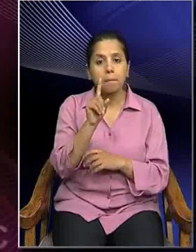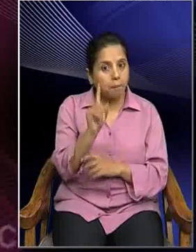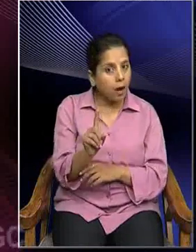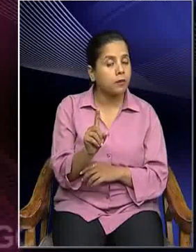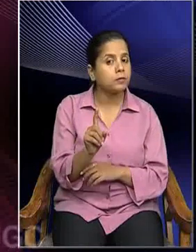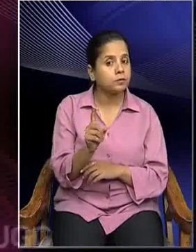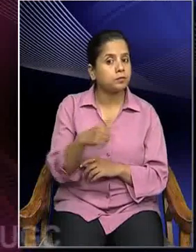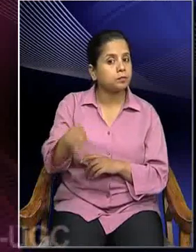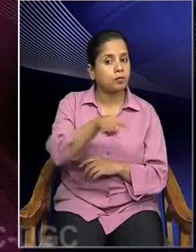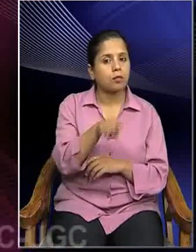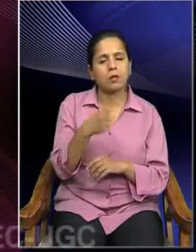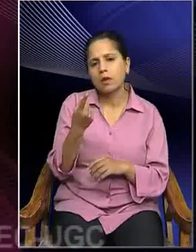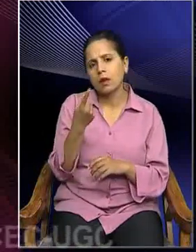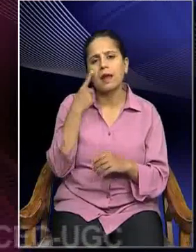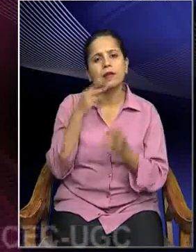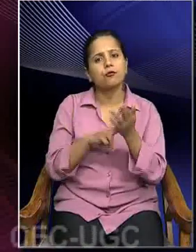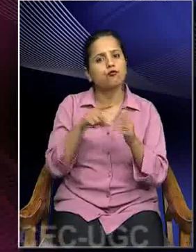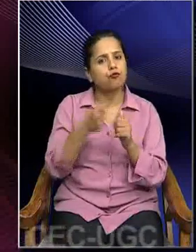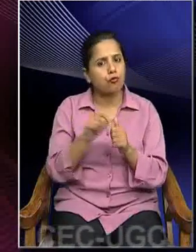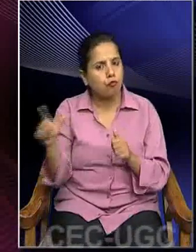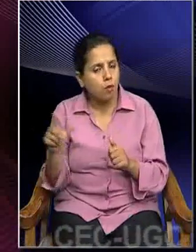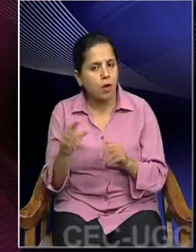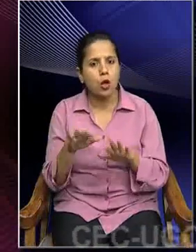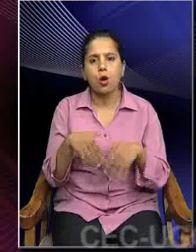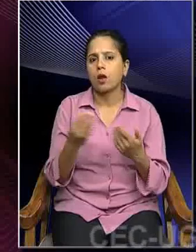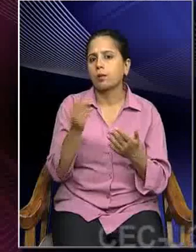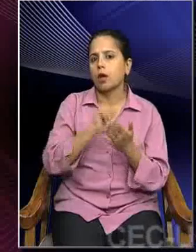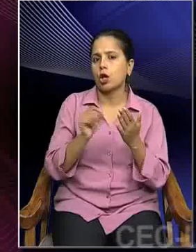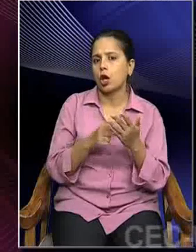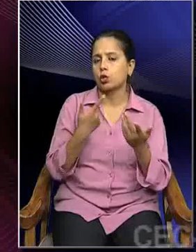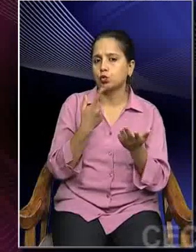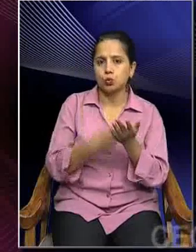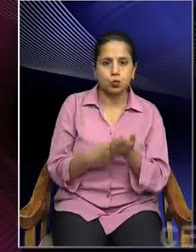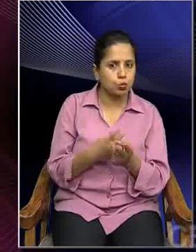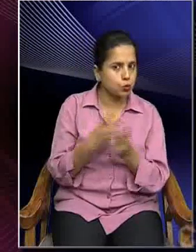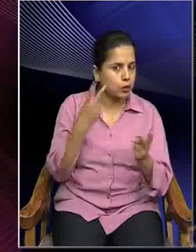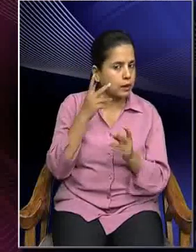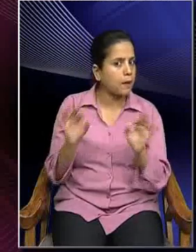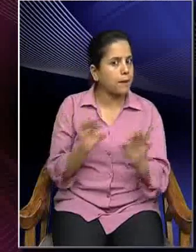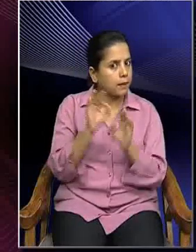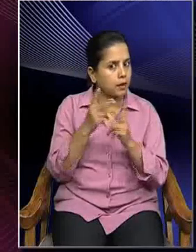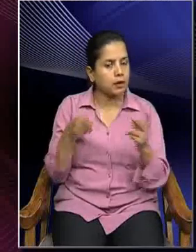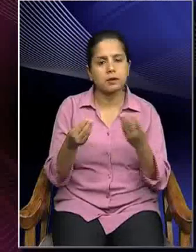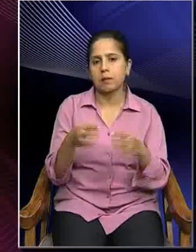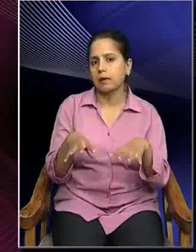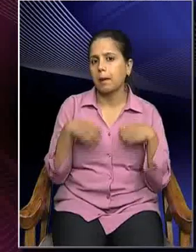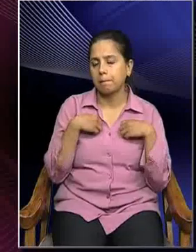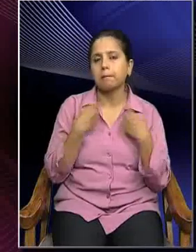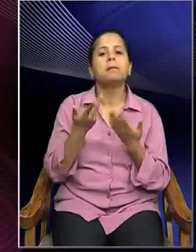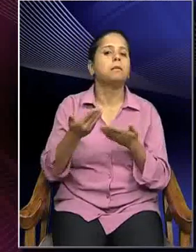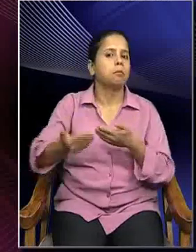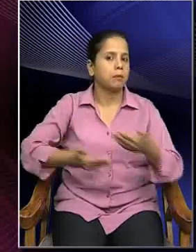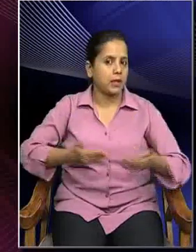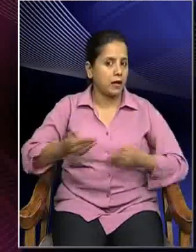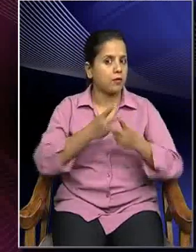of informally or through unwritten rules, certain kind of accepted behavior.